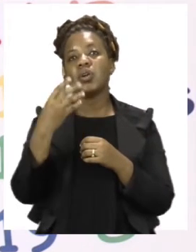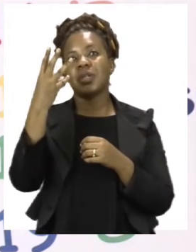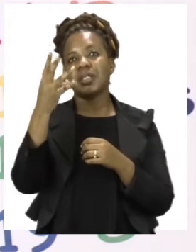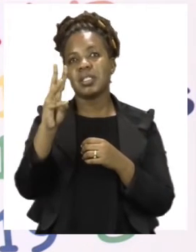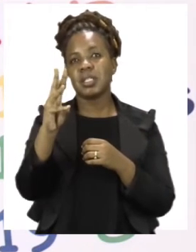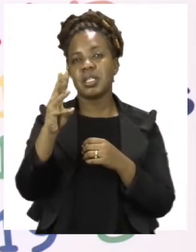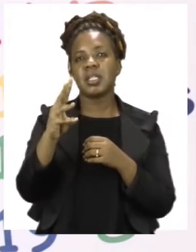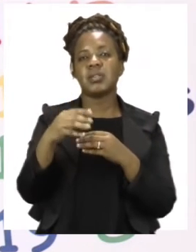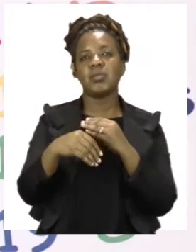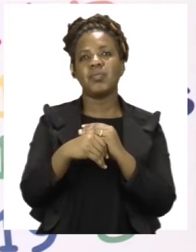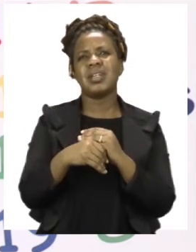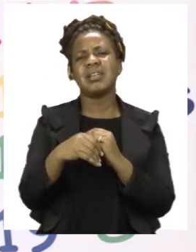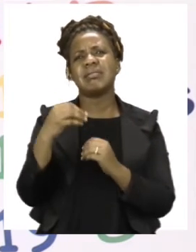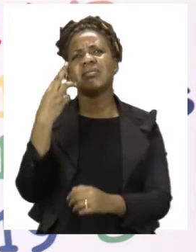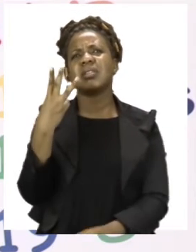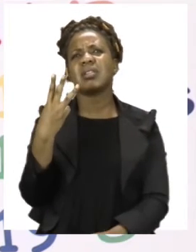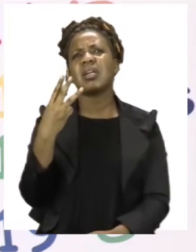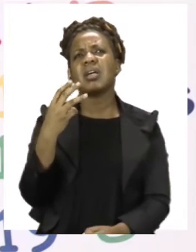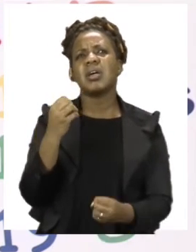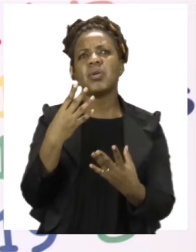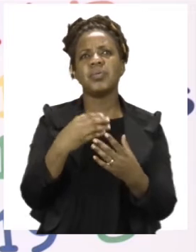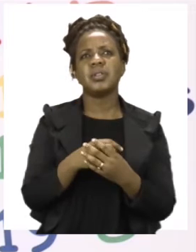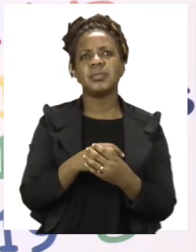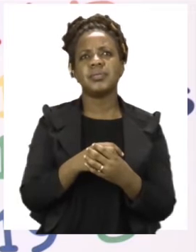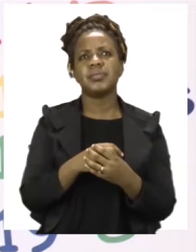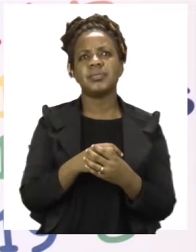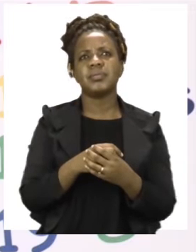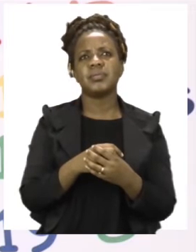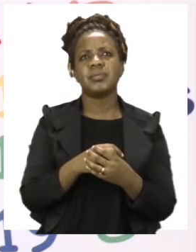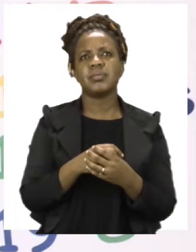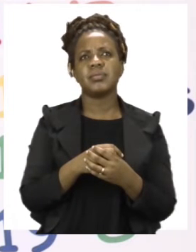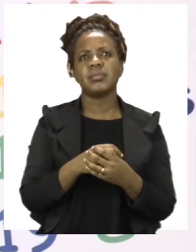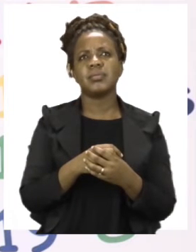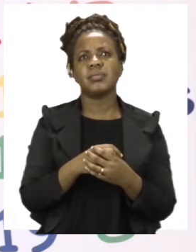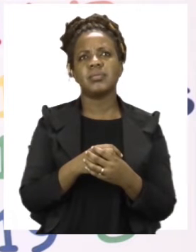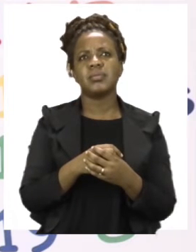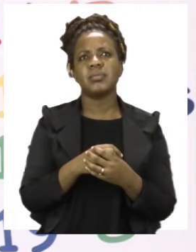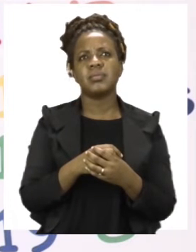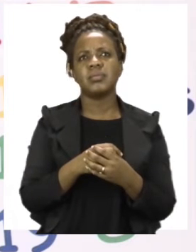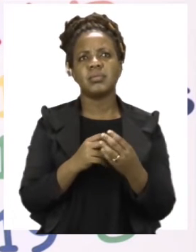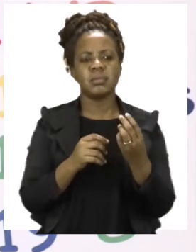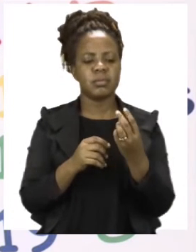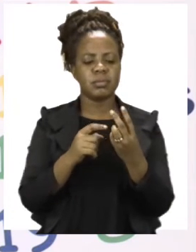plus 3, we're going to add. We can use our fingers. We can say